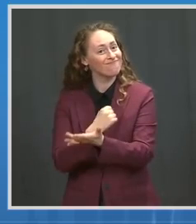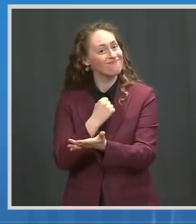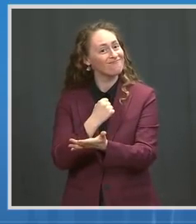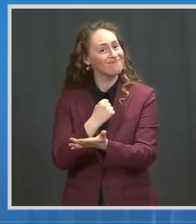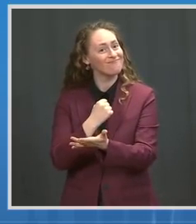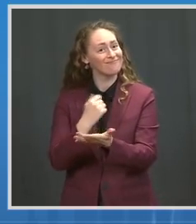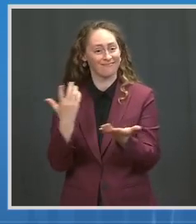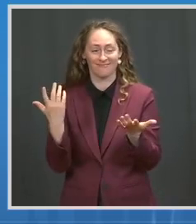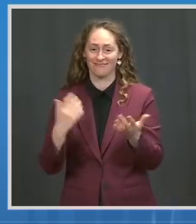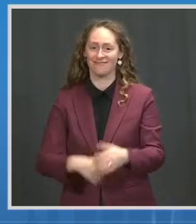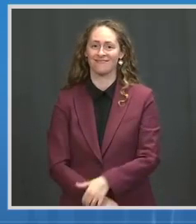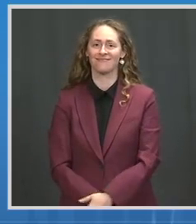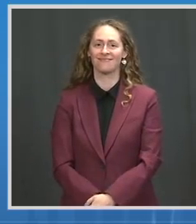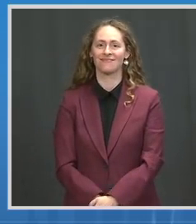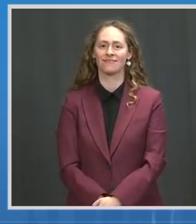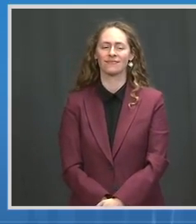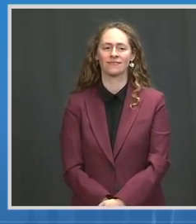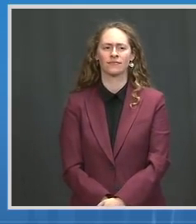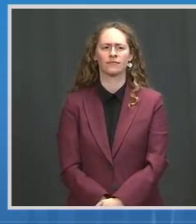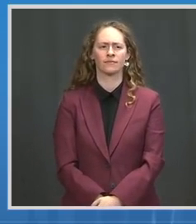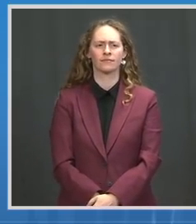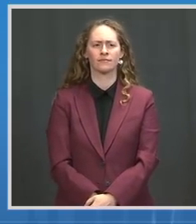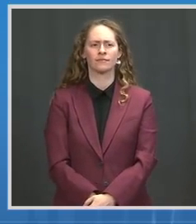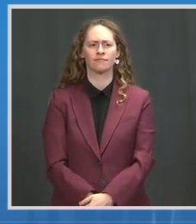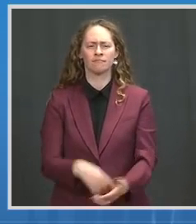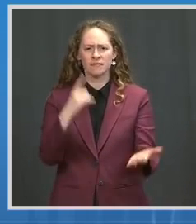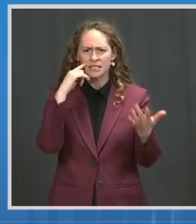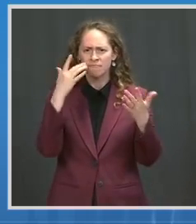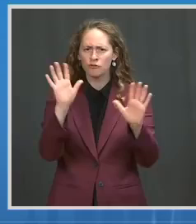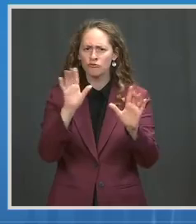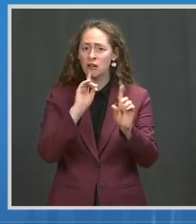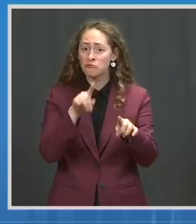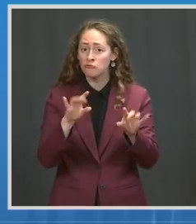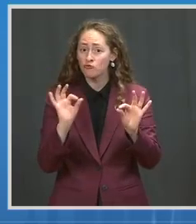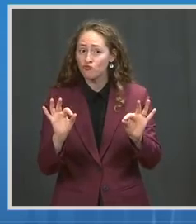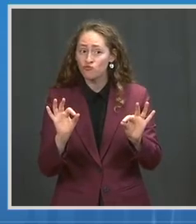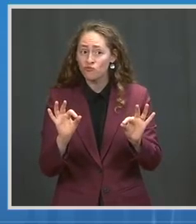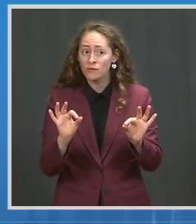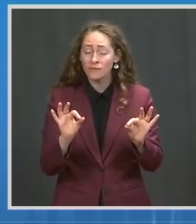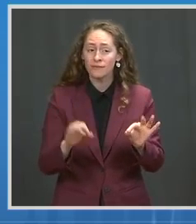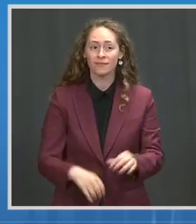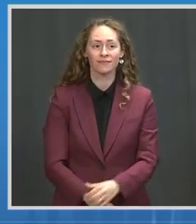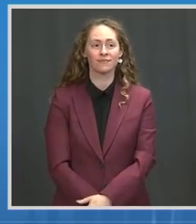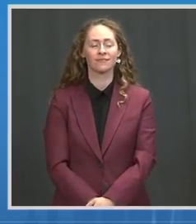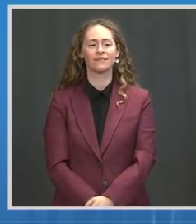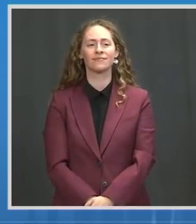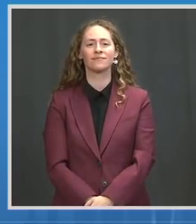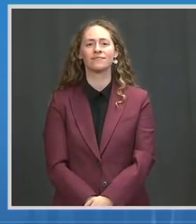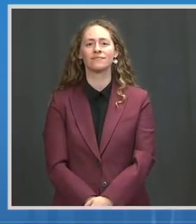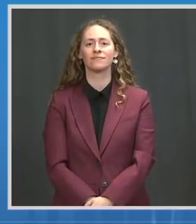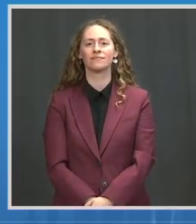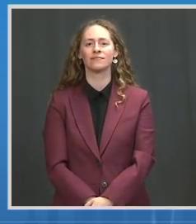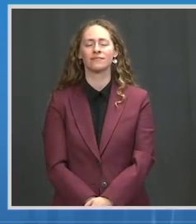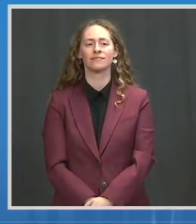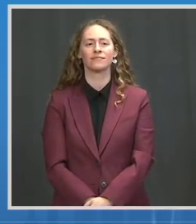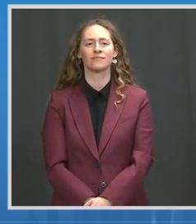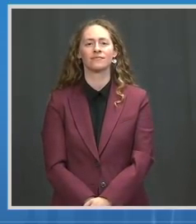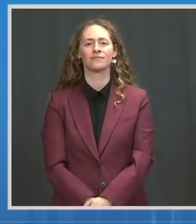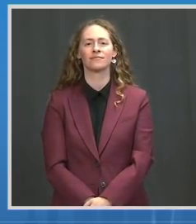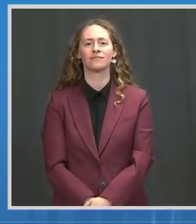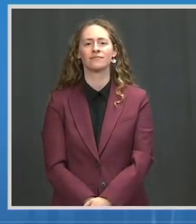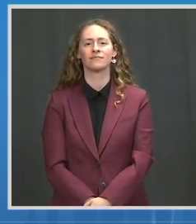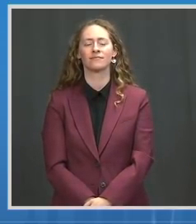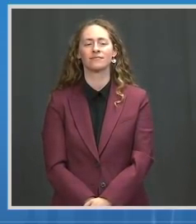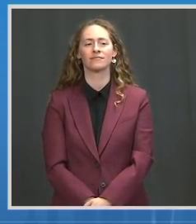I think I answered all your questions, Caitlin, I believe. If I didn't, please let me know. But if not,